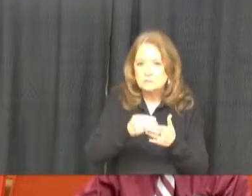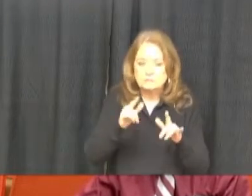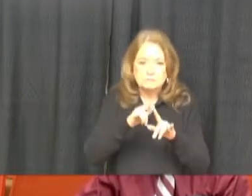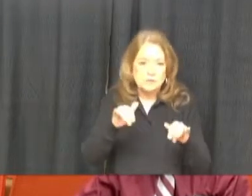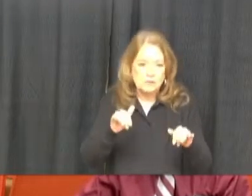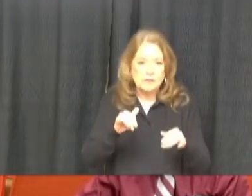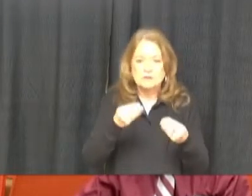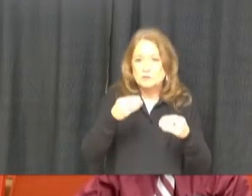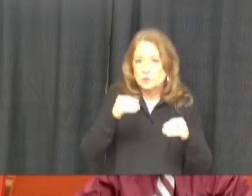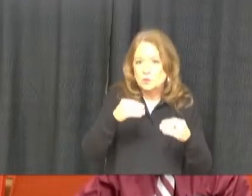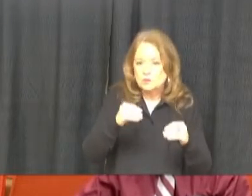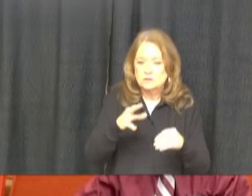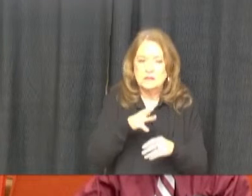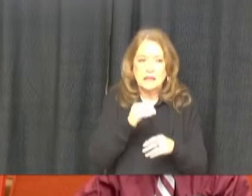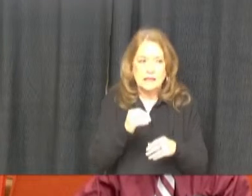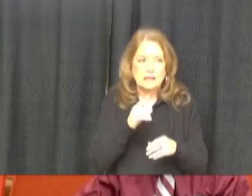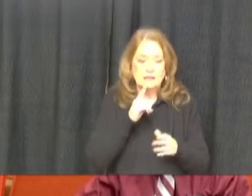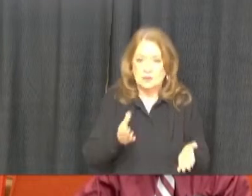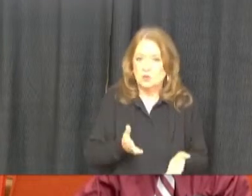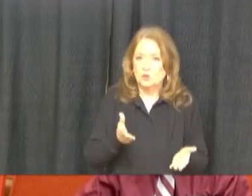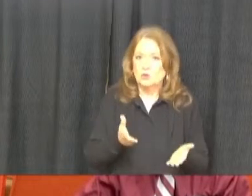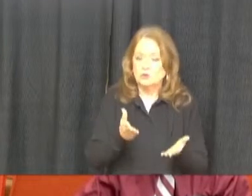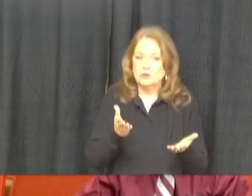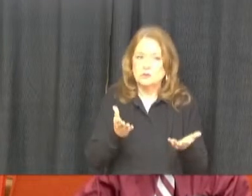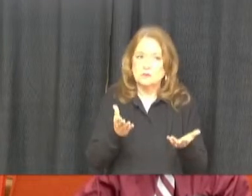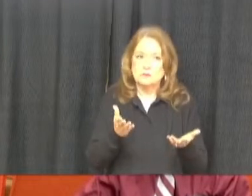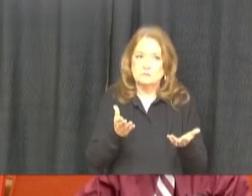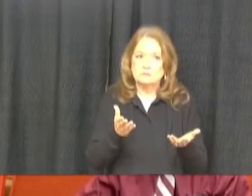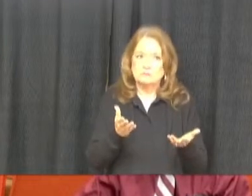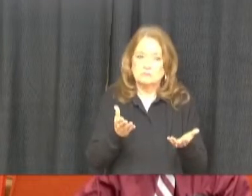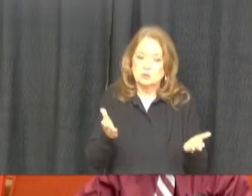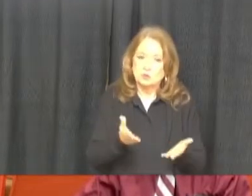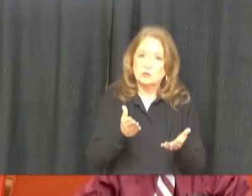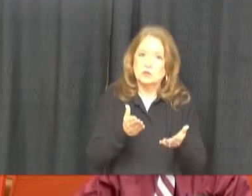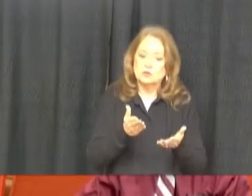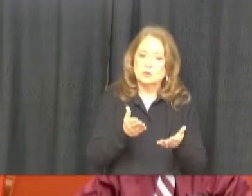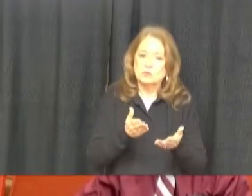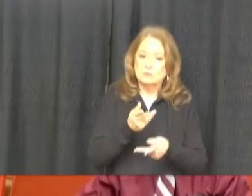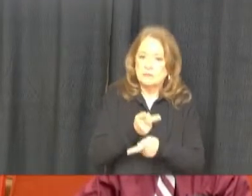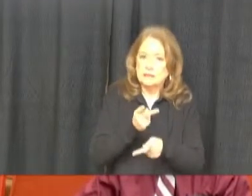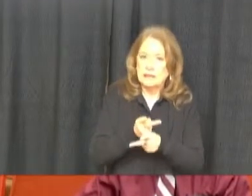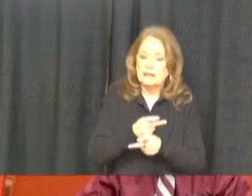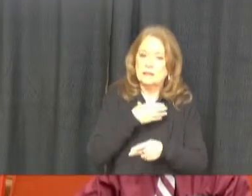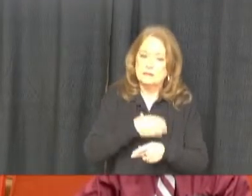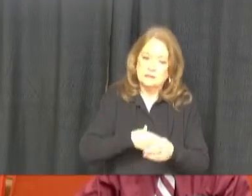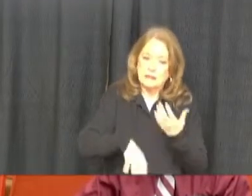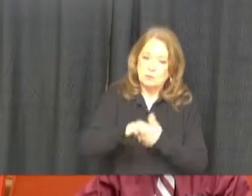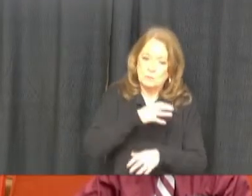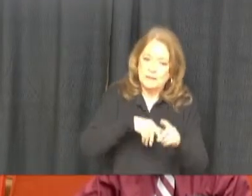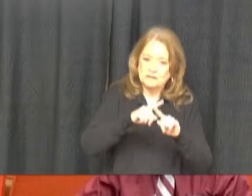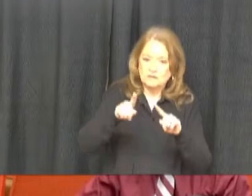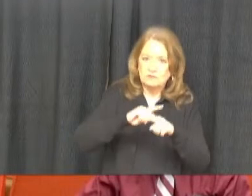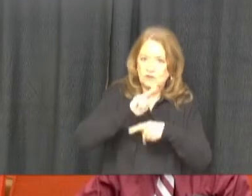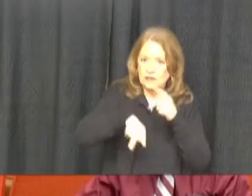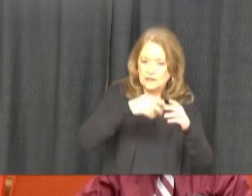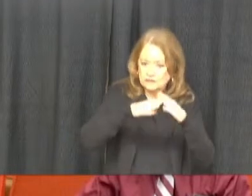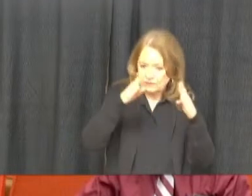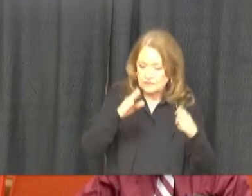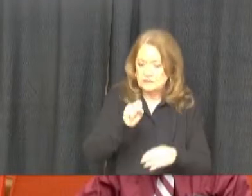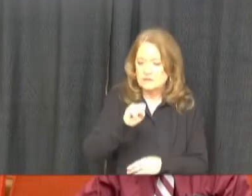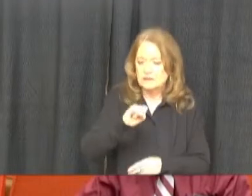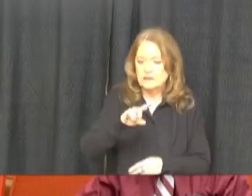use plan indicates that it is encouraged to maintain a desirable mix of housing types, and sidewalks will be